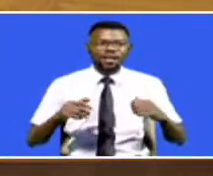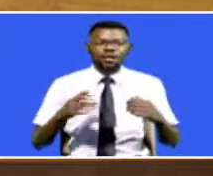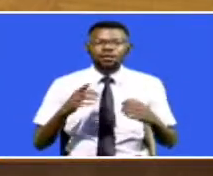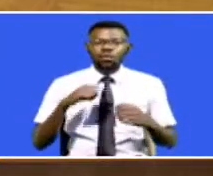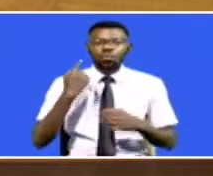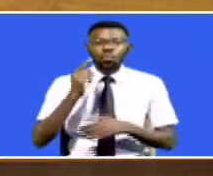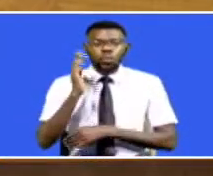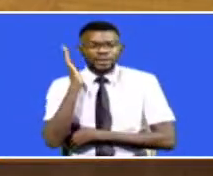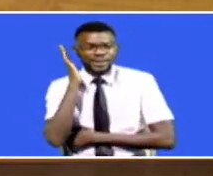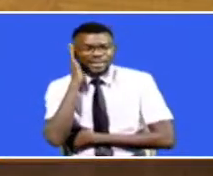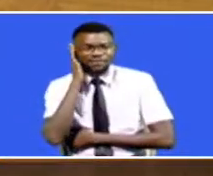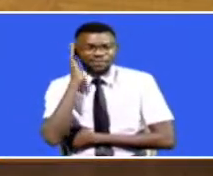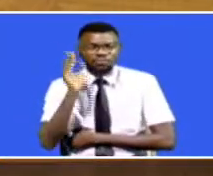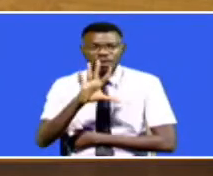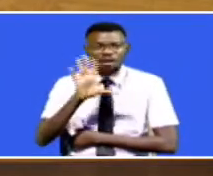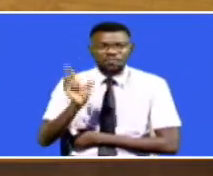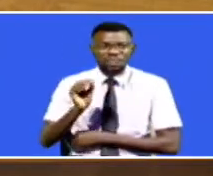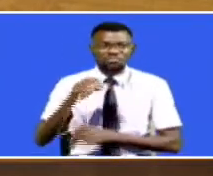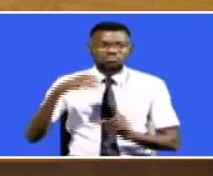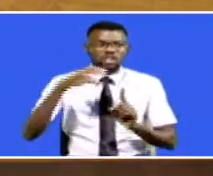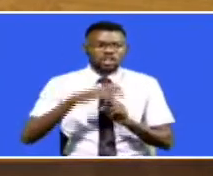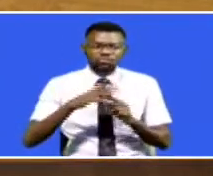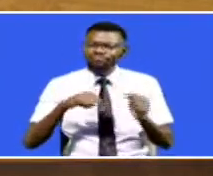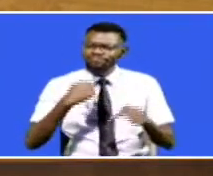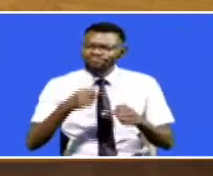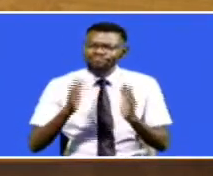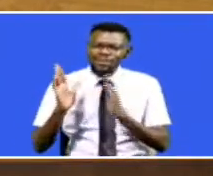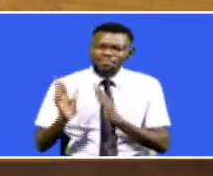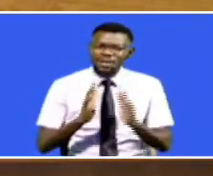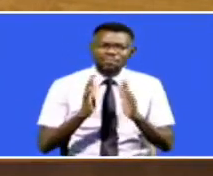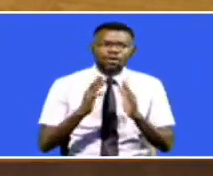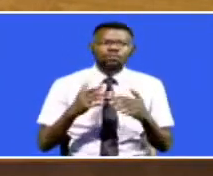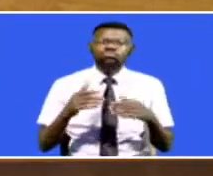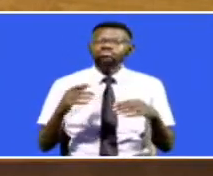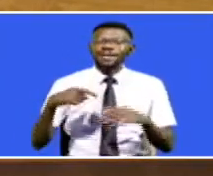kusikia barani Afrika yameshika kasi, huku marais wa mashirikisho wakikongamana